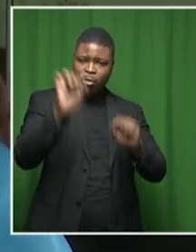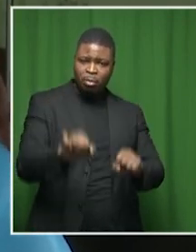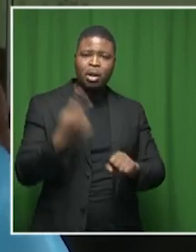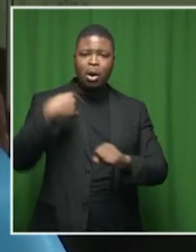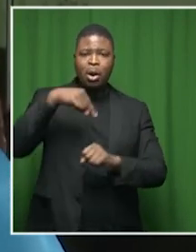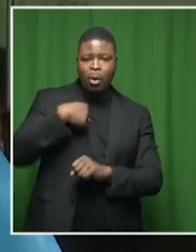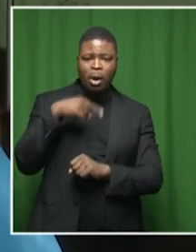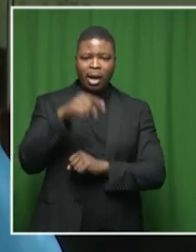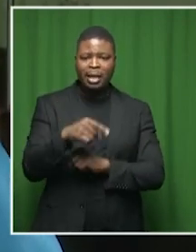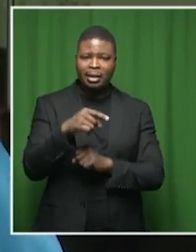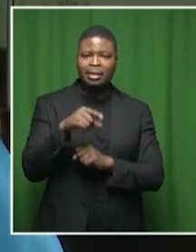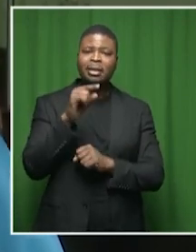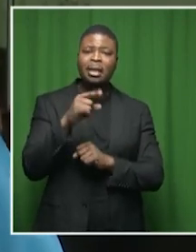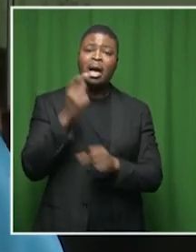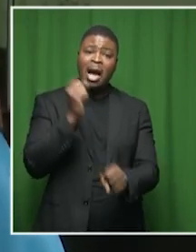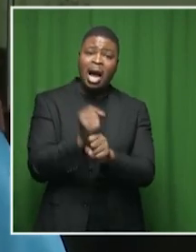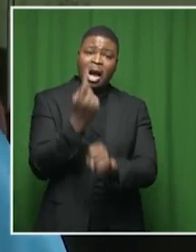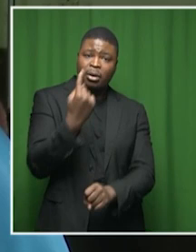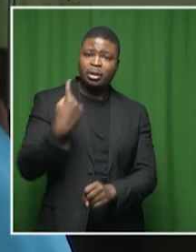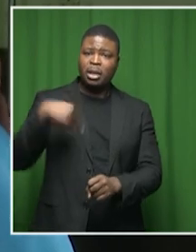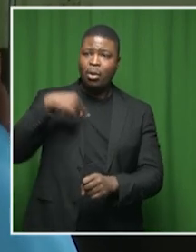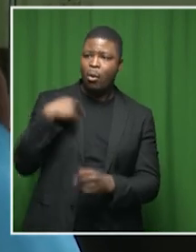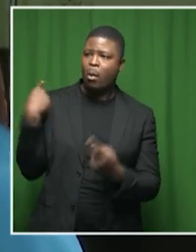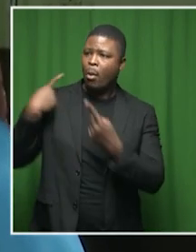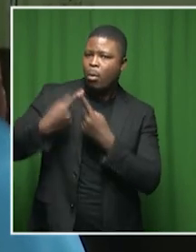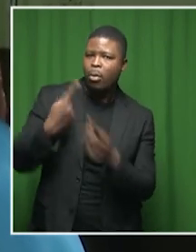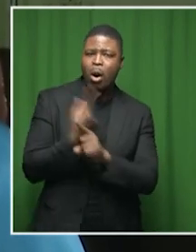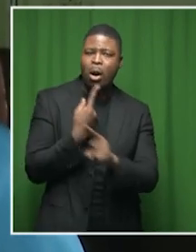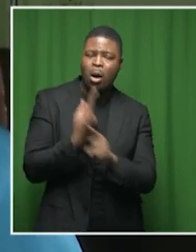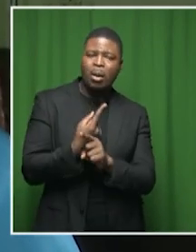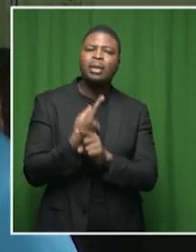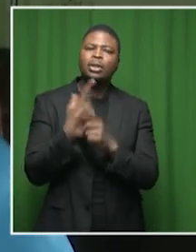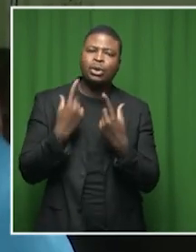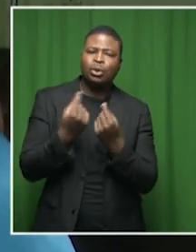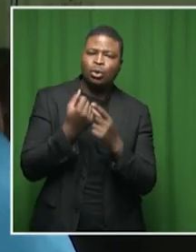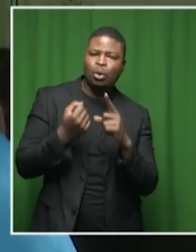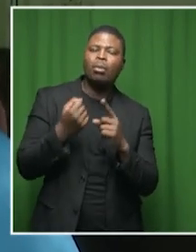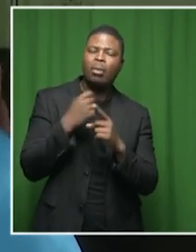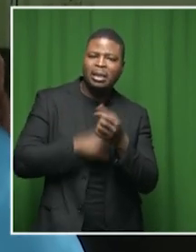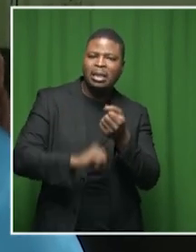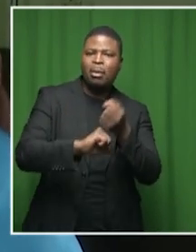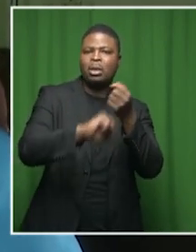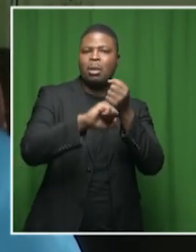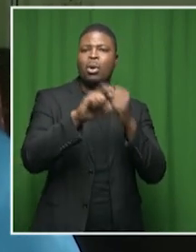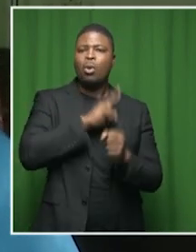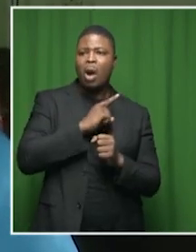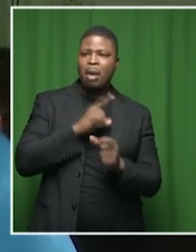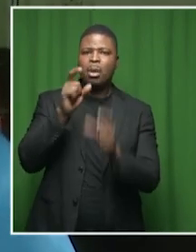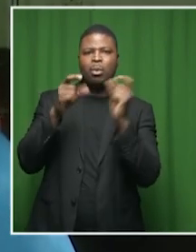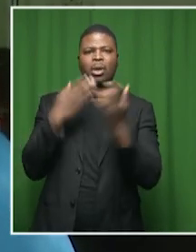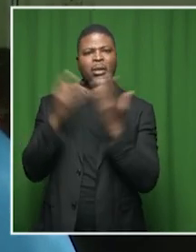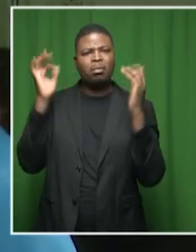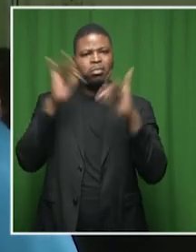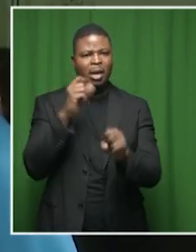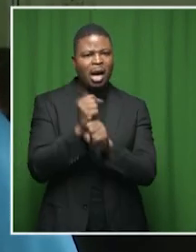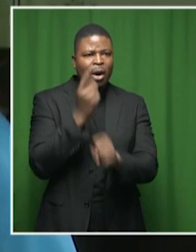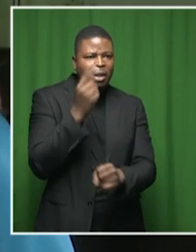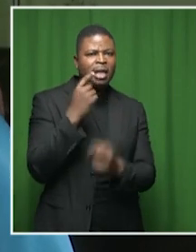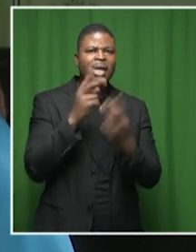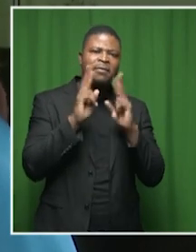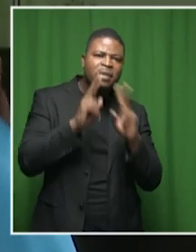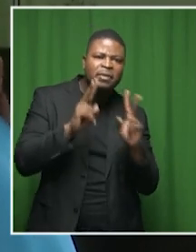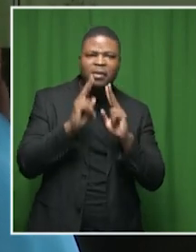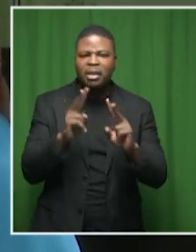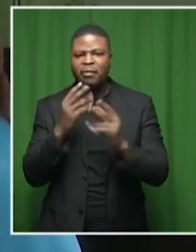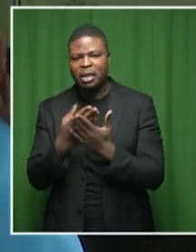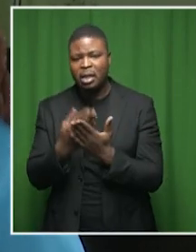for it as Gauteng, as we bid for more events to come to the destination. And one of the, last